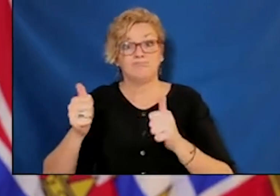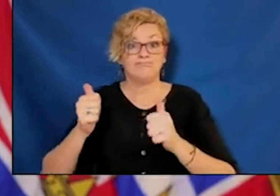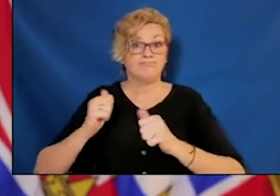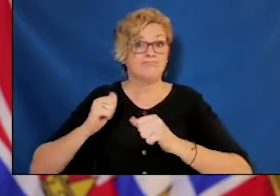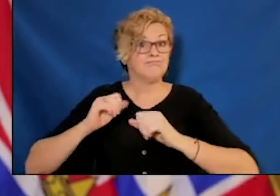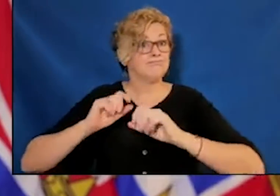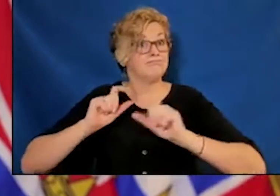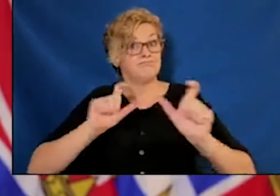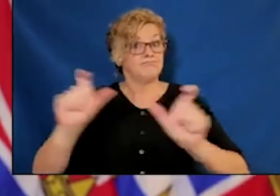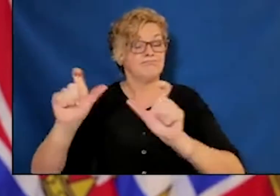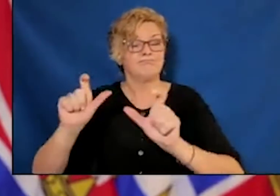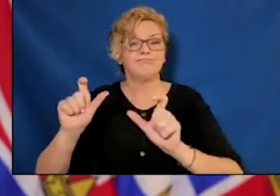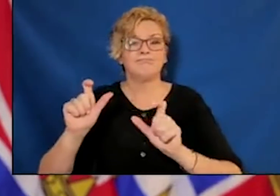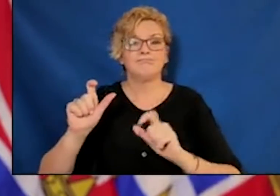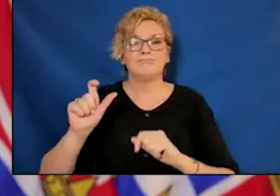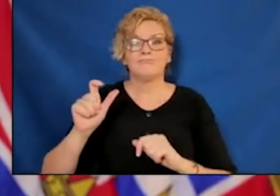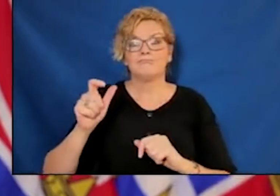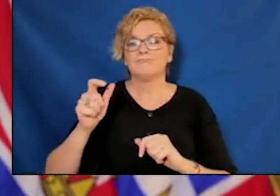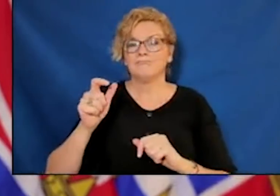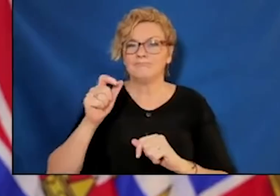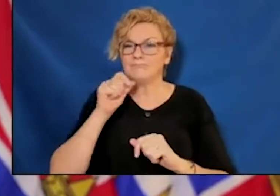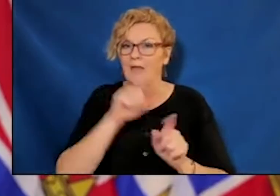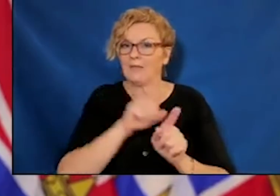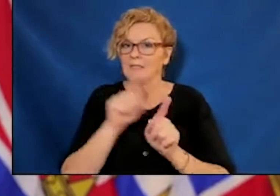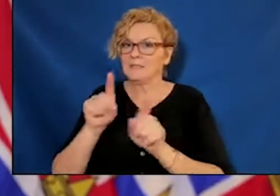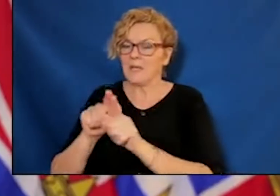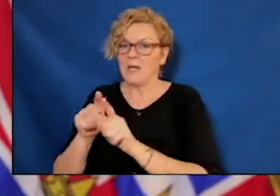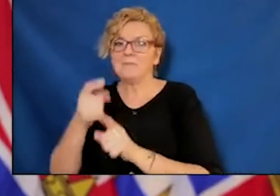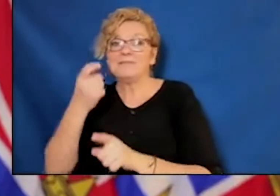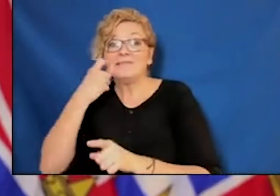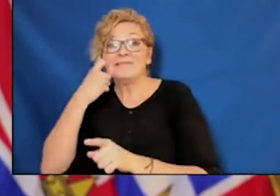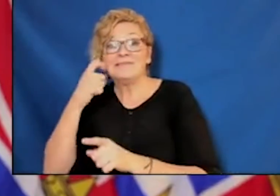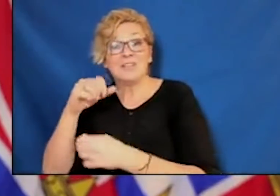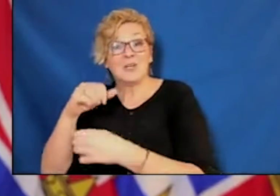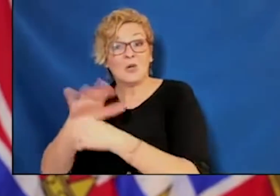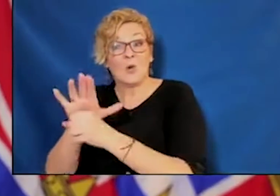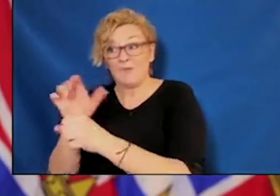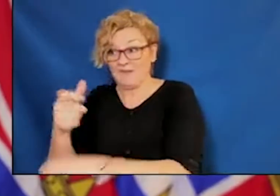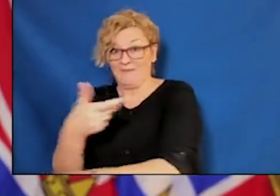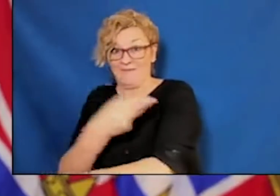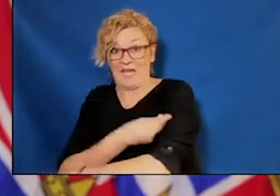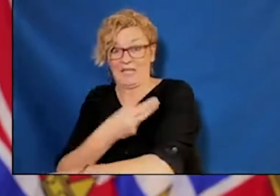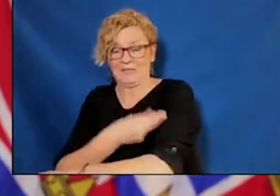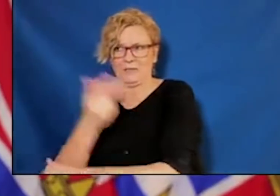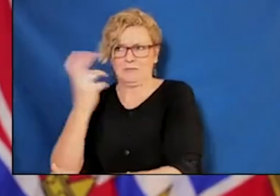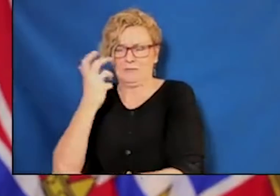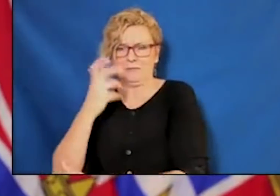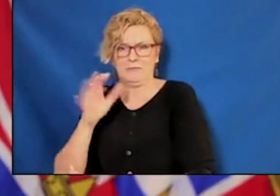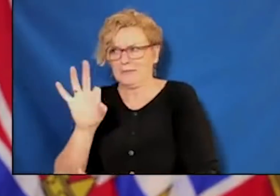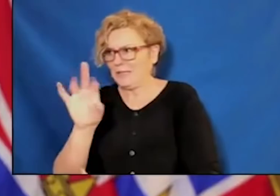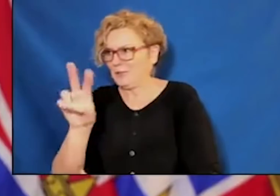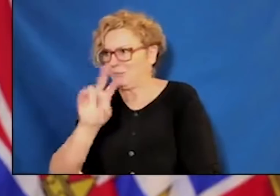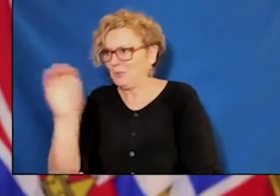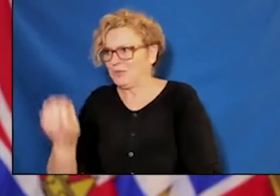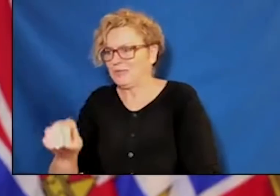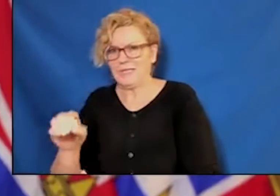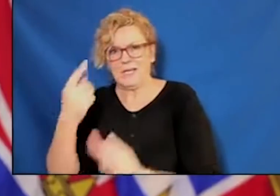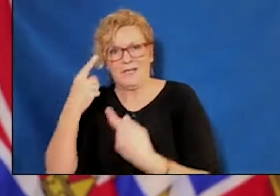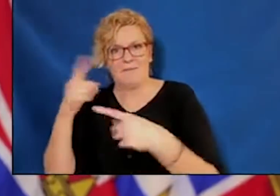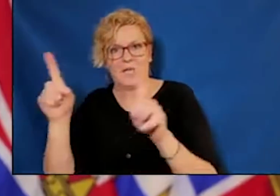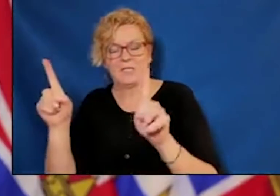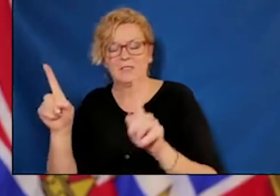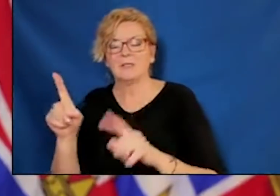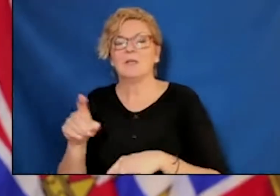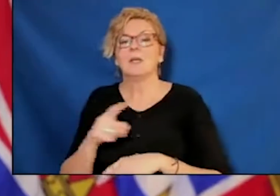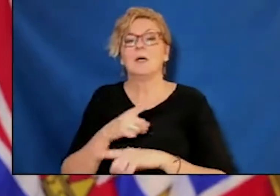bringing influenza into a long-term care home, for example. And we know that with concerted efforts, we can get